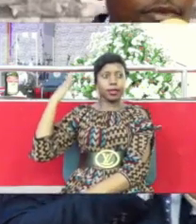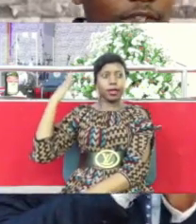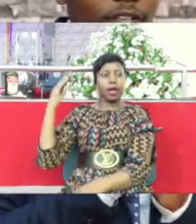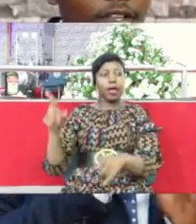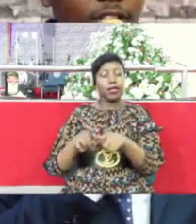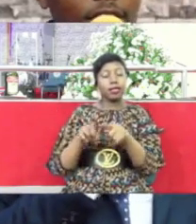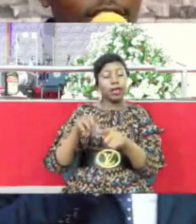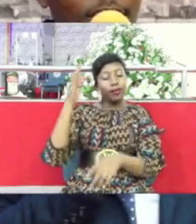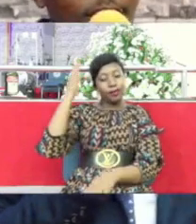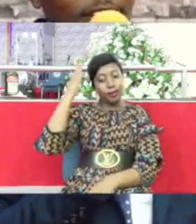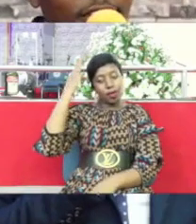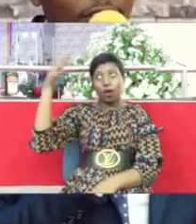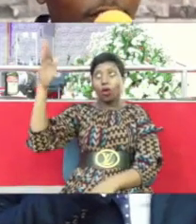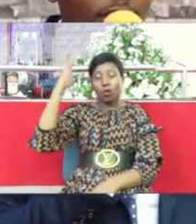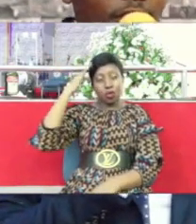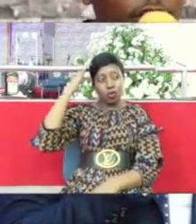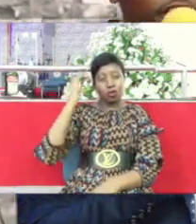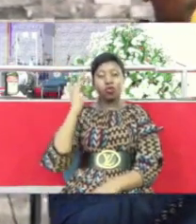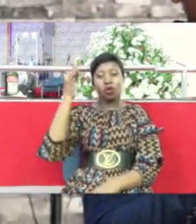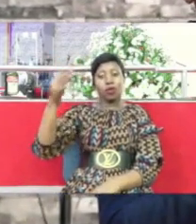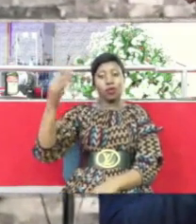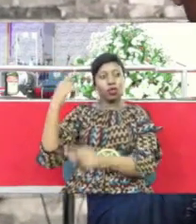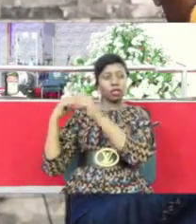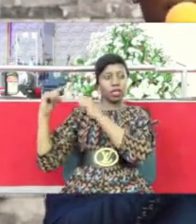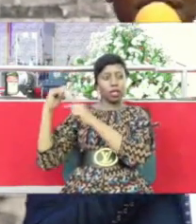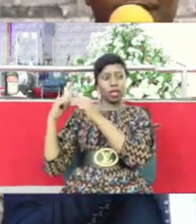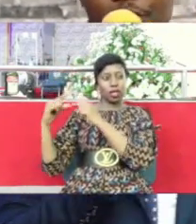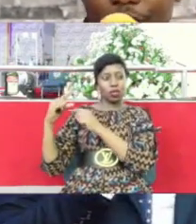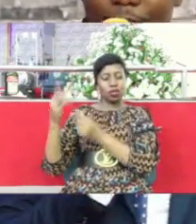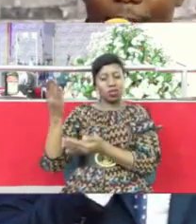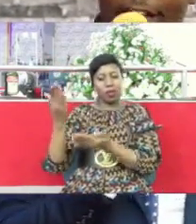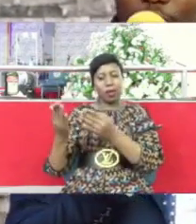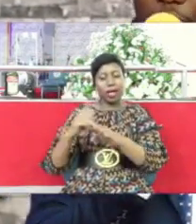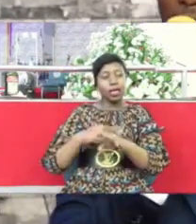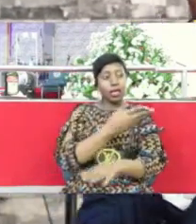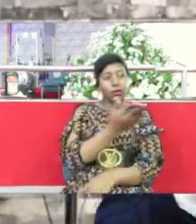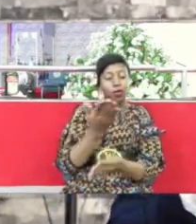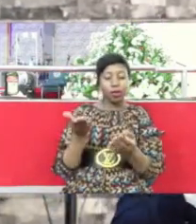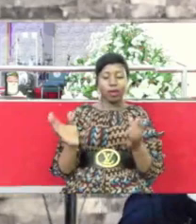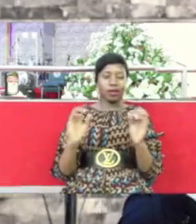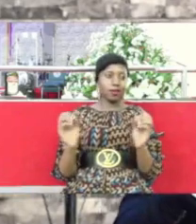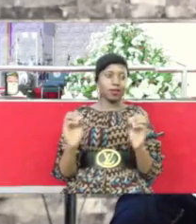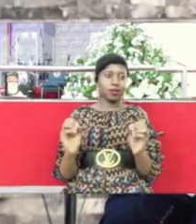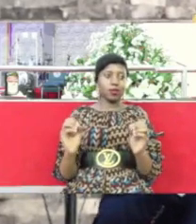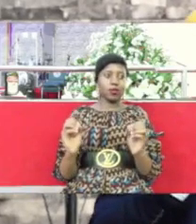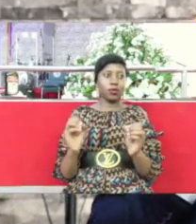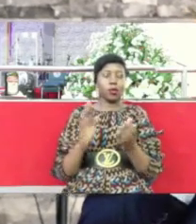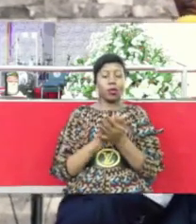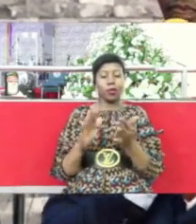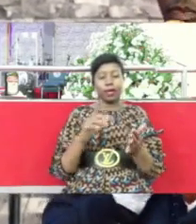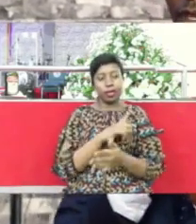na wote wataka ukuja hata wakati utakuwepo. He knows all your forthcoming generations. Huyo ni Mungu. That's God. Bwana Yesu asifiwe. Amen.